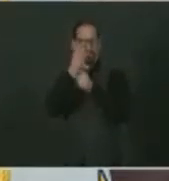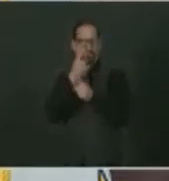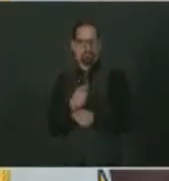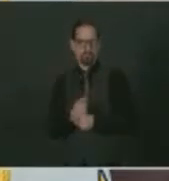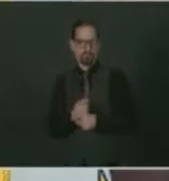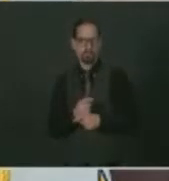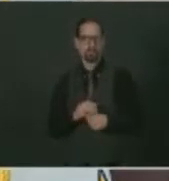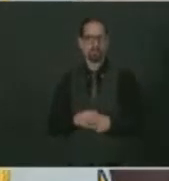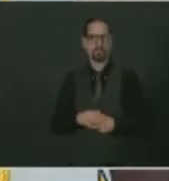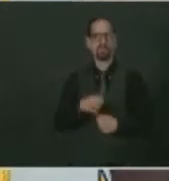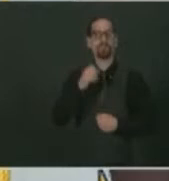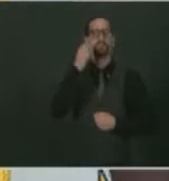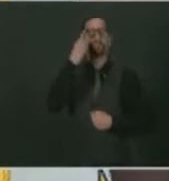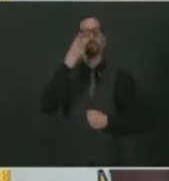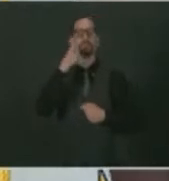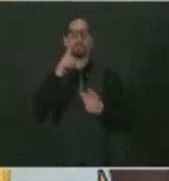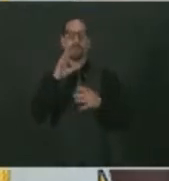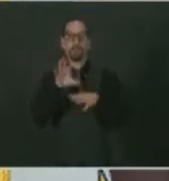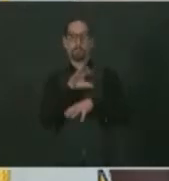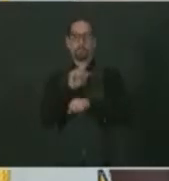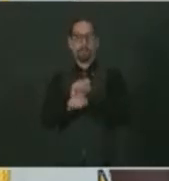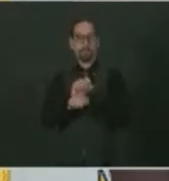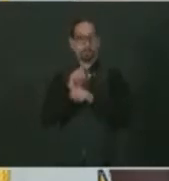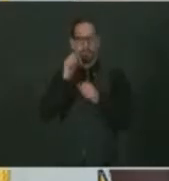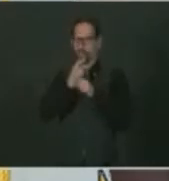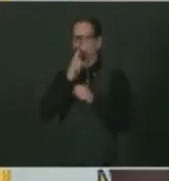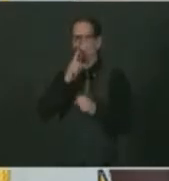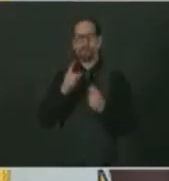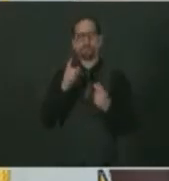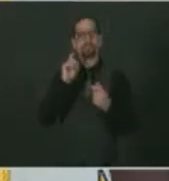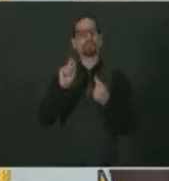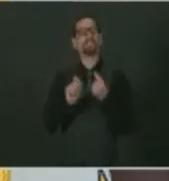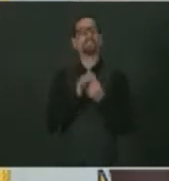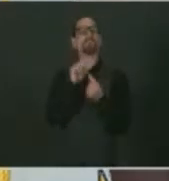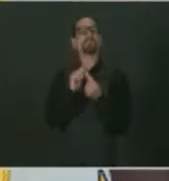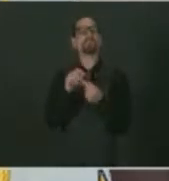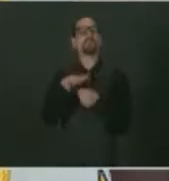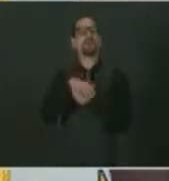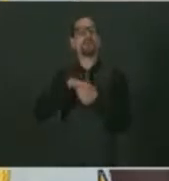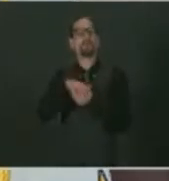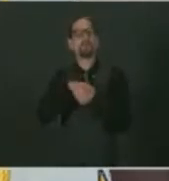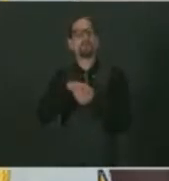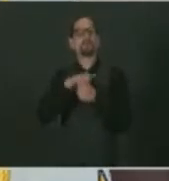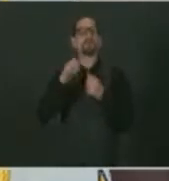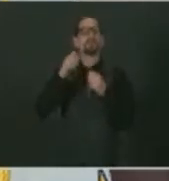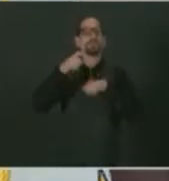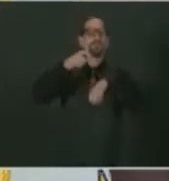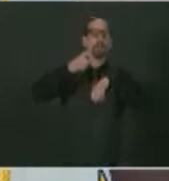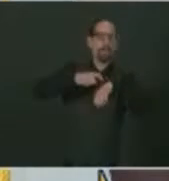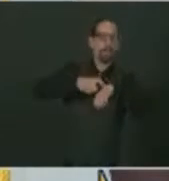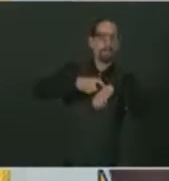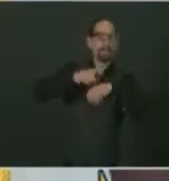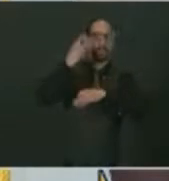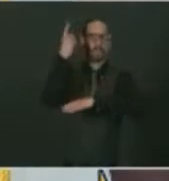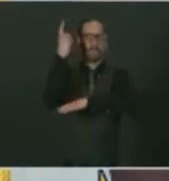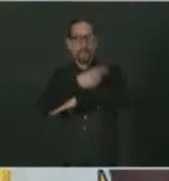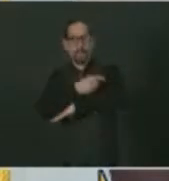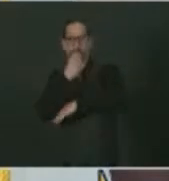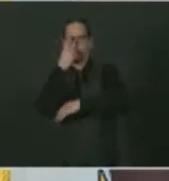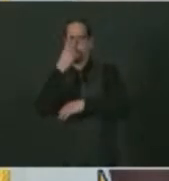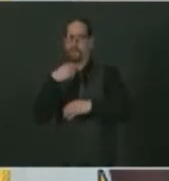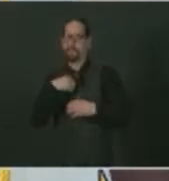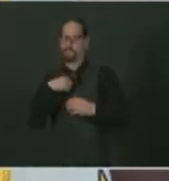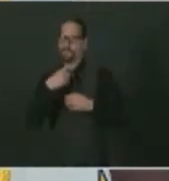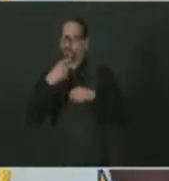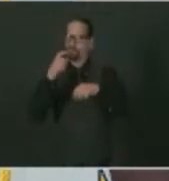specific day. You'll have some flexibility on the time, but the appointment will be for a set date and location, which will be one of our 5